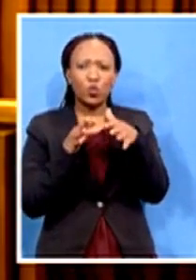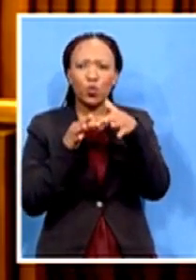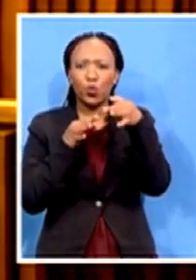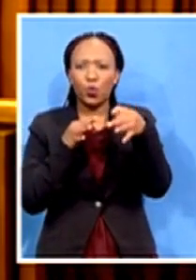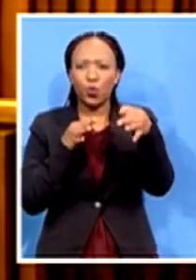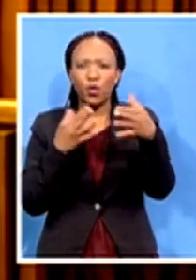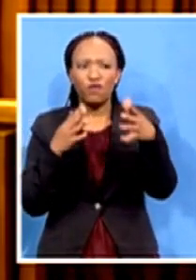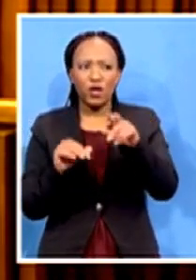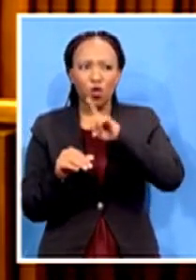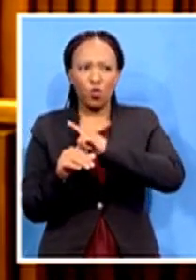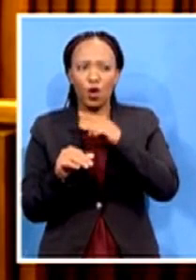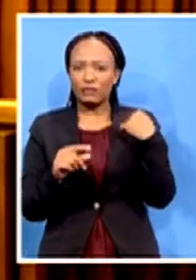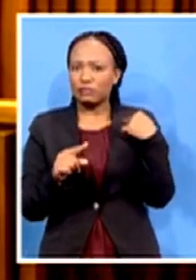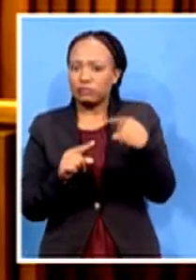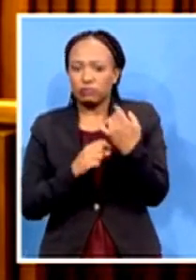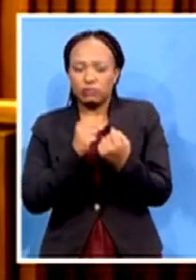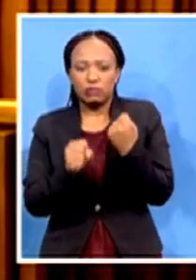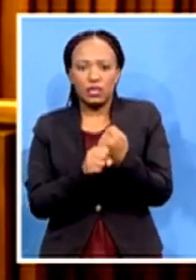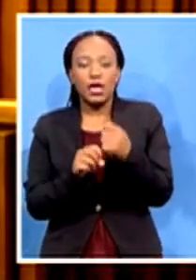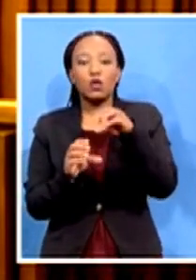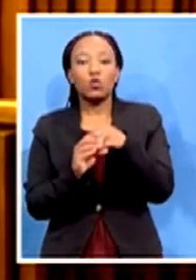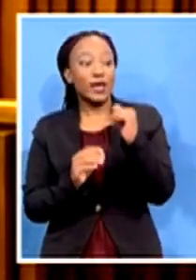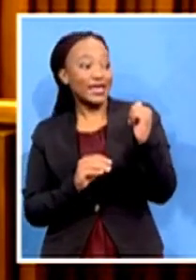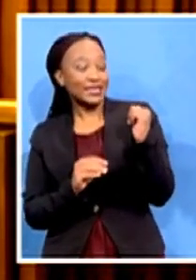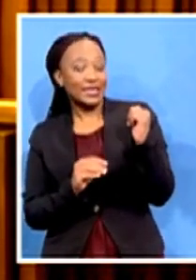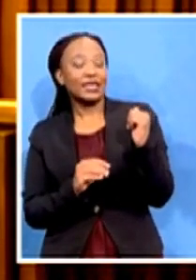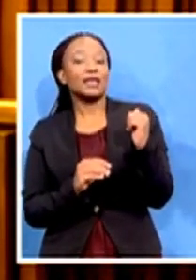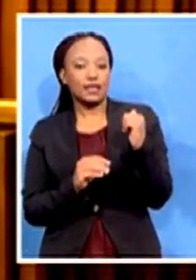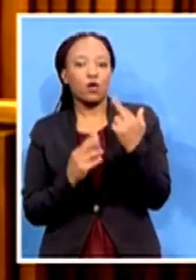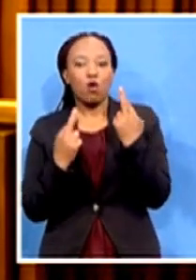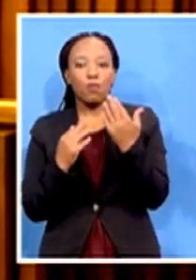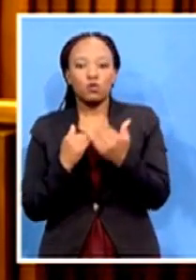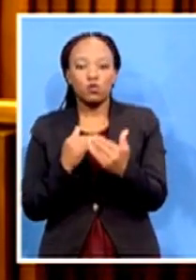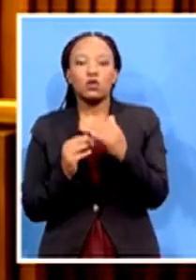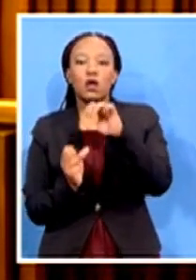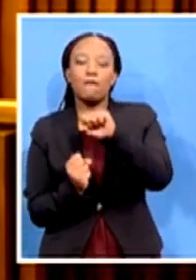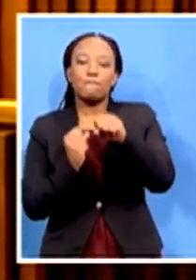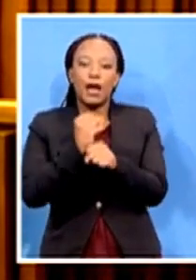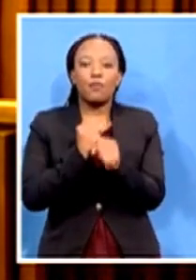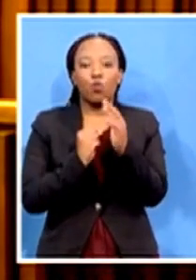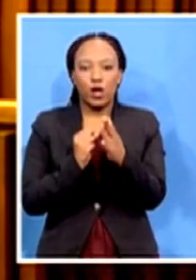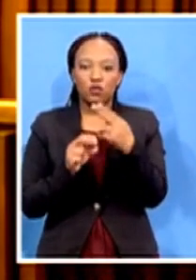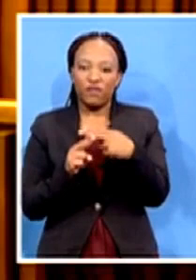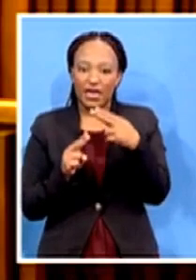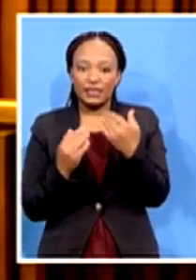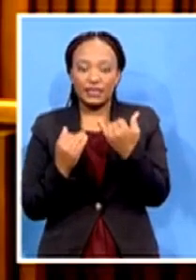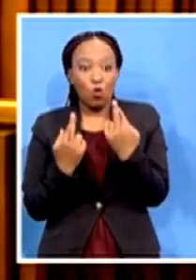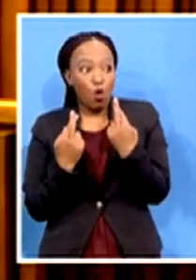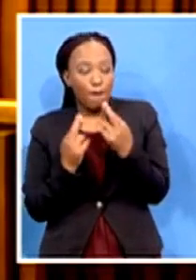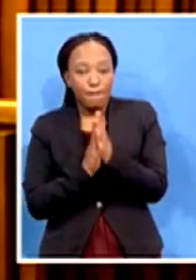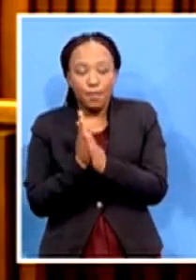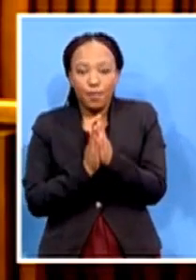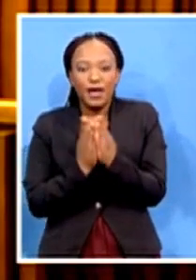including yesterday, were hoping that the matter would be concluded. So they're really hoping today there'll be some kind of finality in